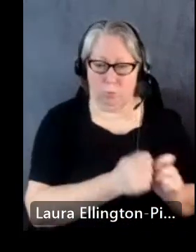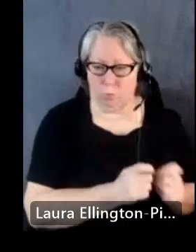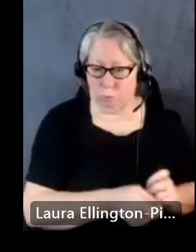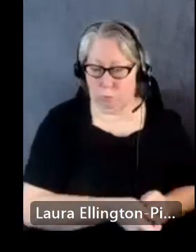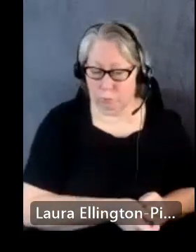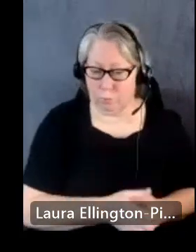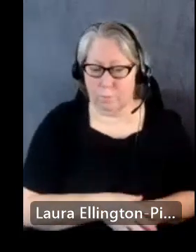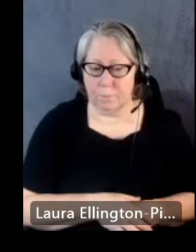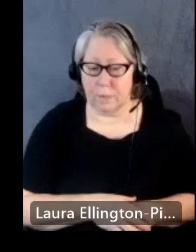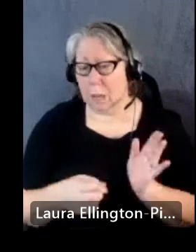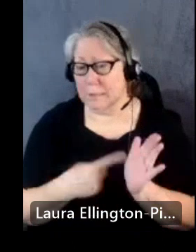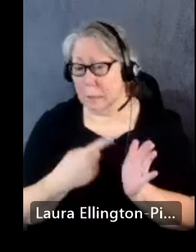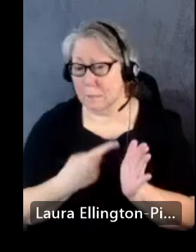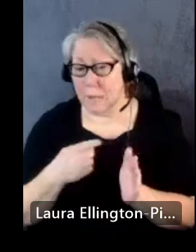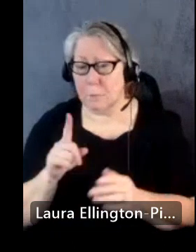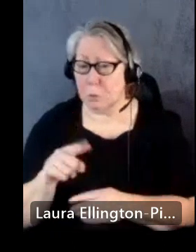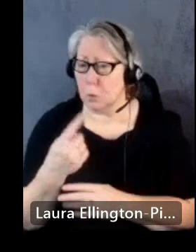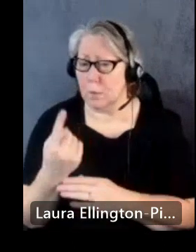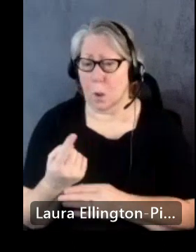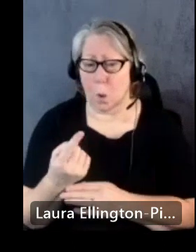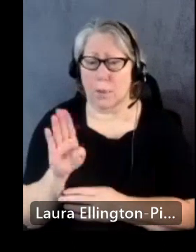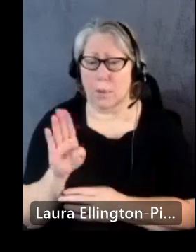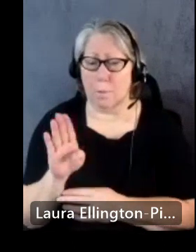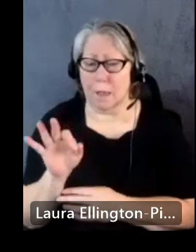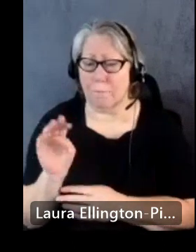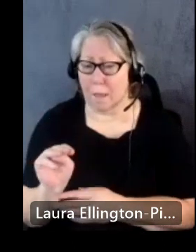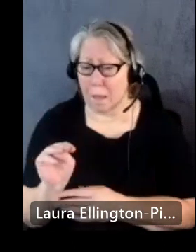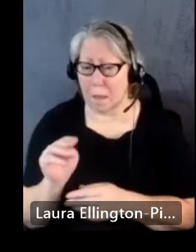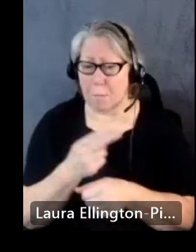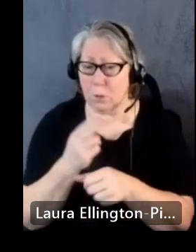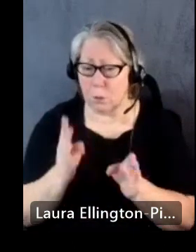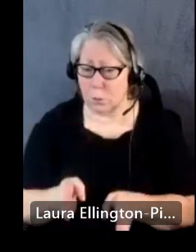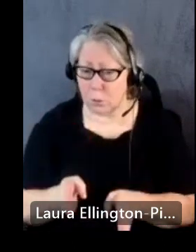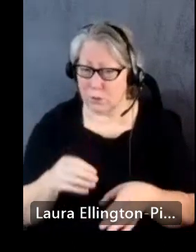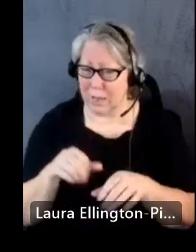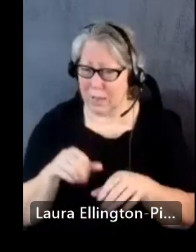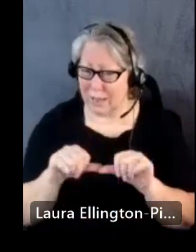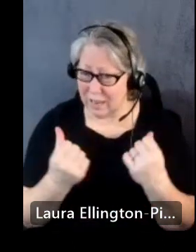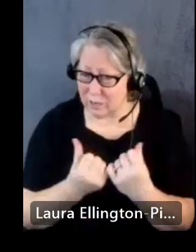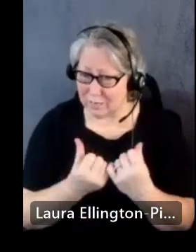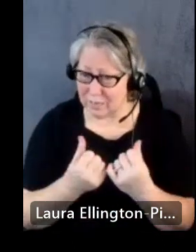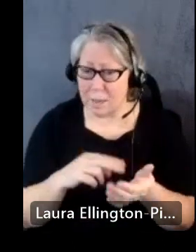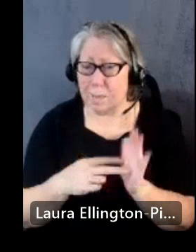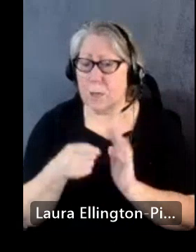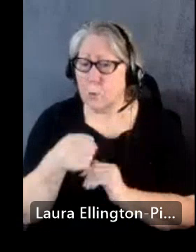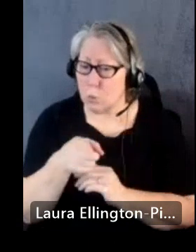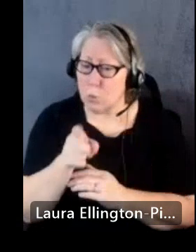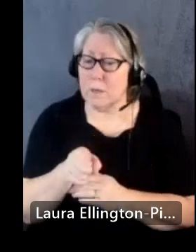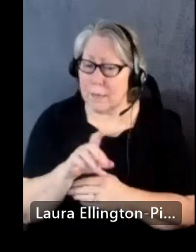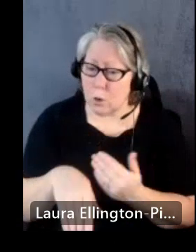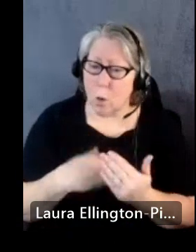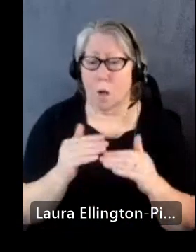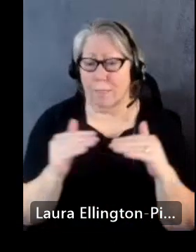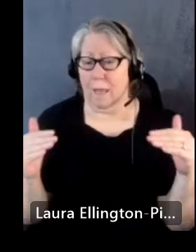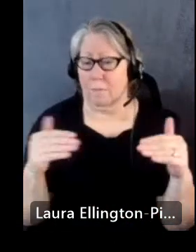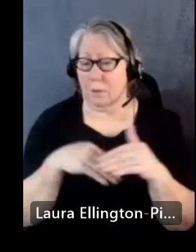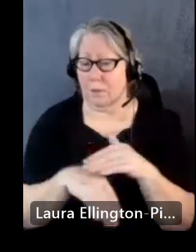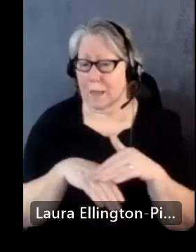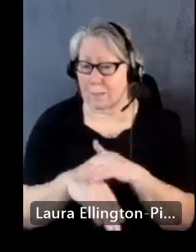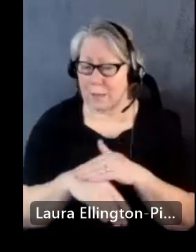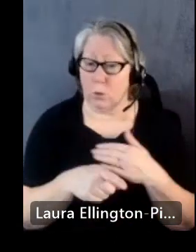user at the agency, and you basically need all levels of access because you do everything from